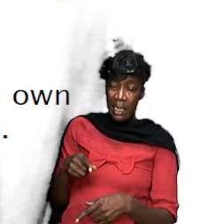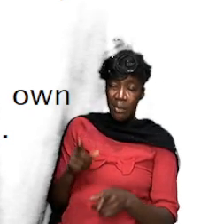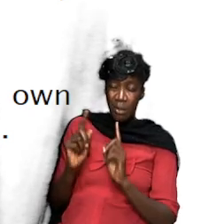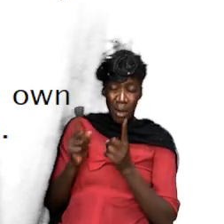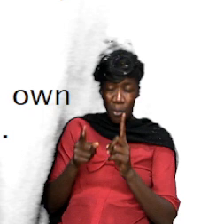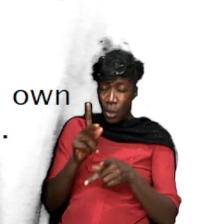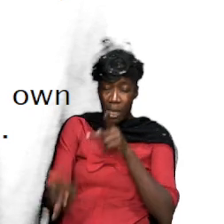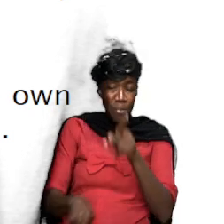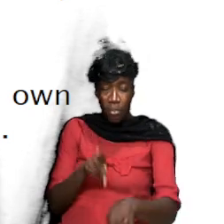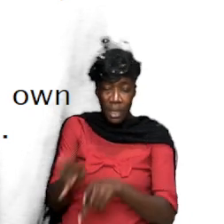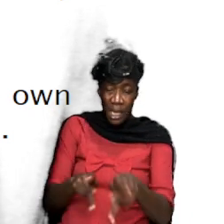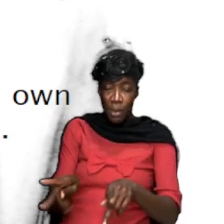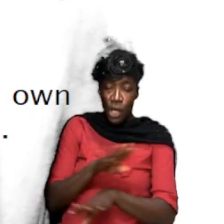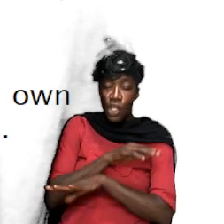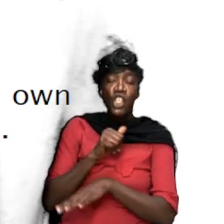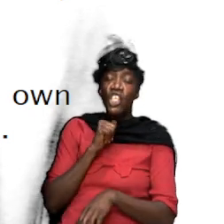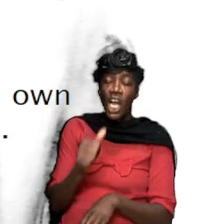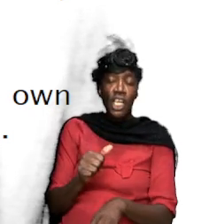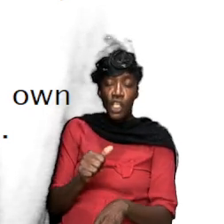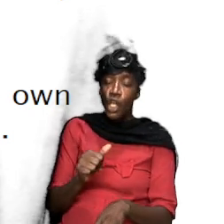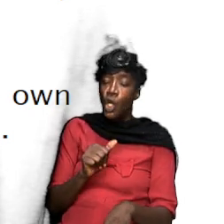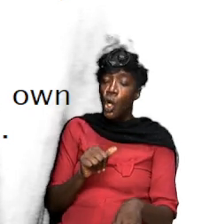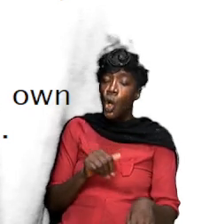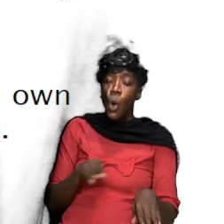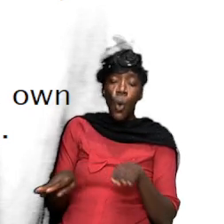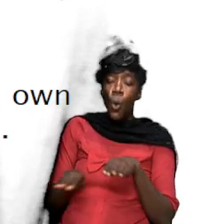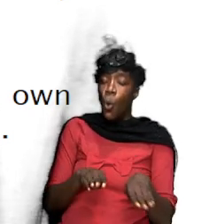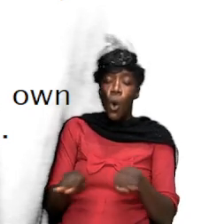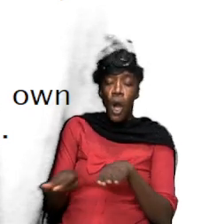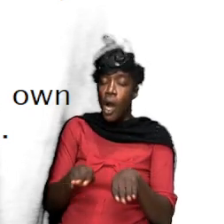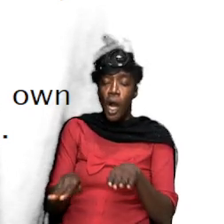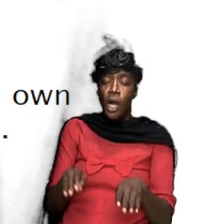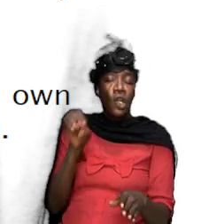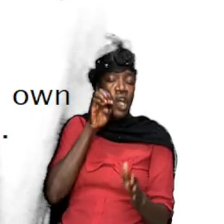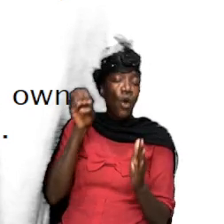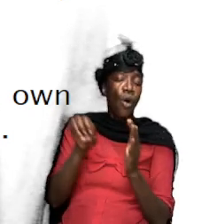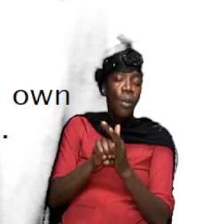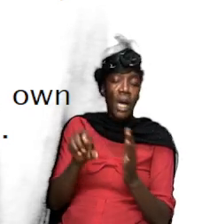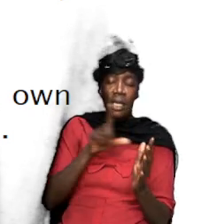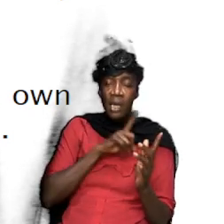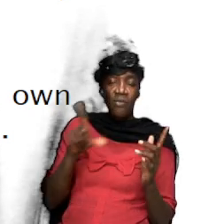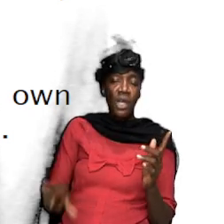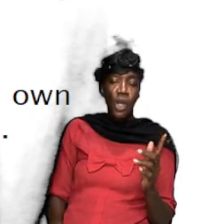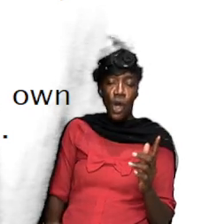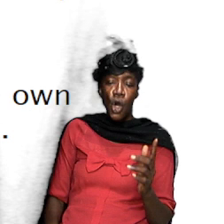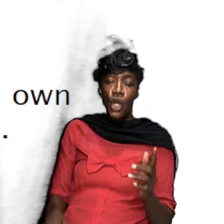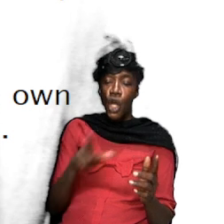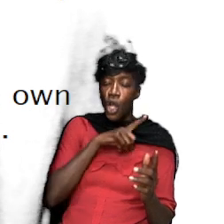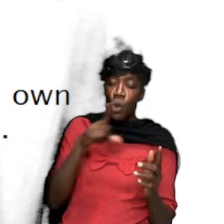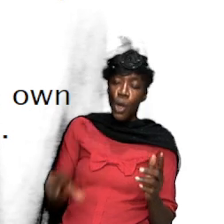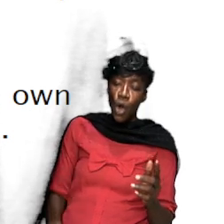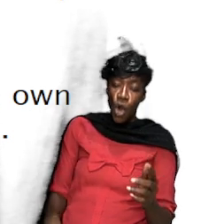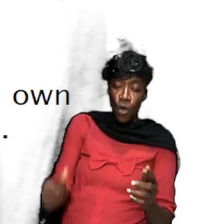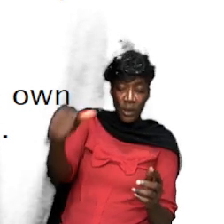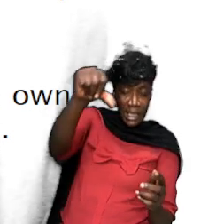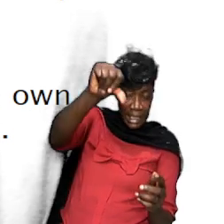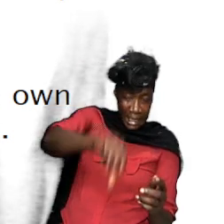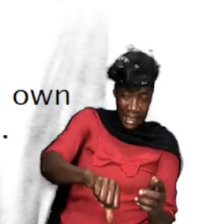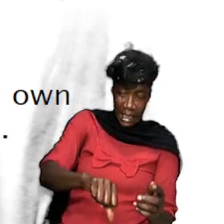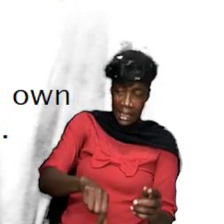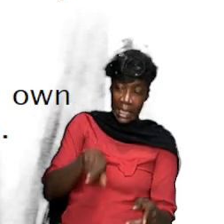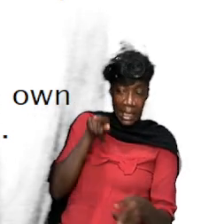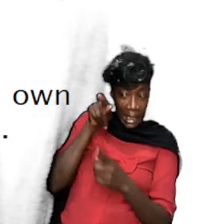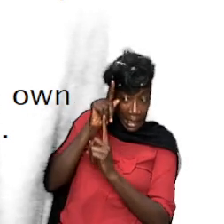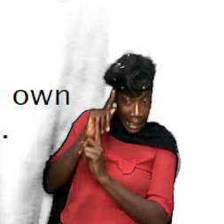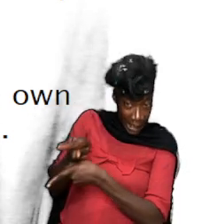to talk. Saul would not walk according to the command of the Lord, and the Lord rejected him.